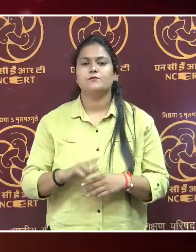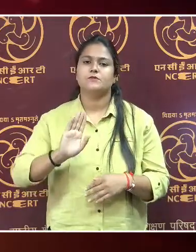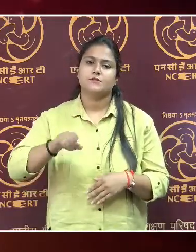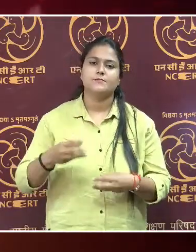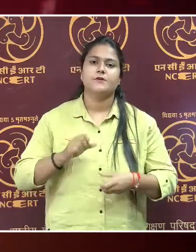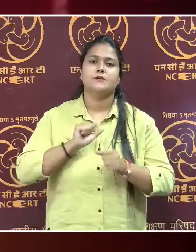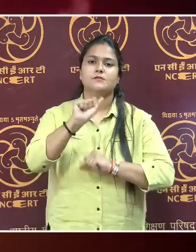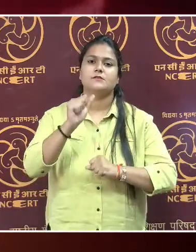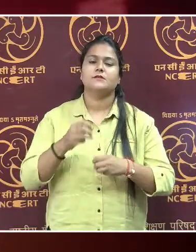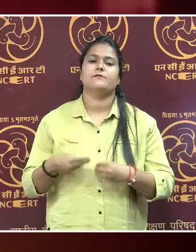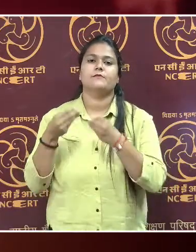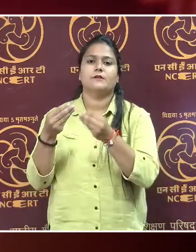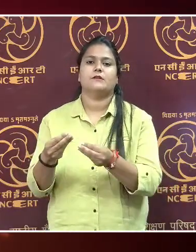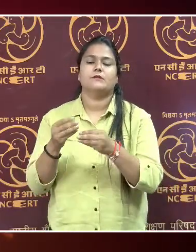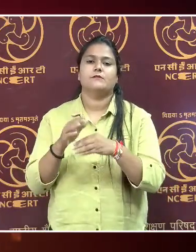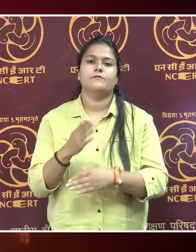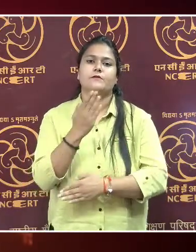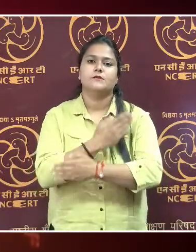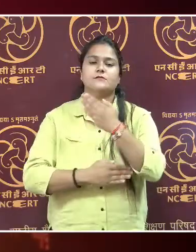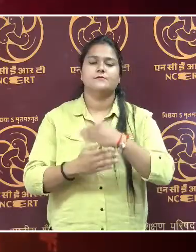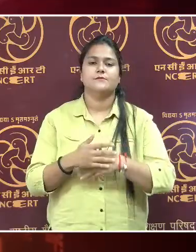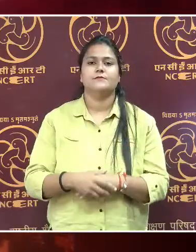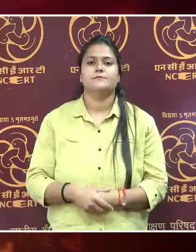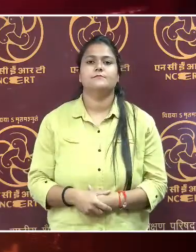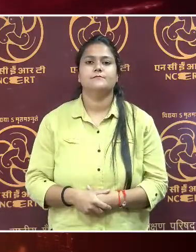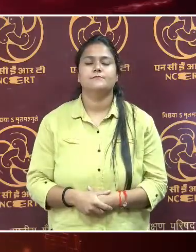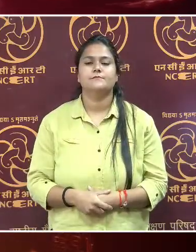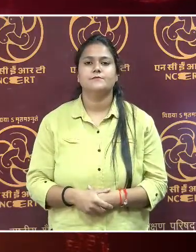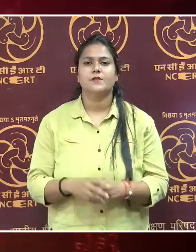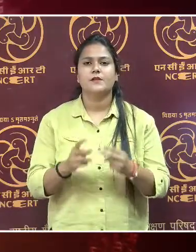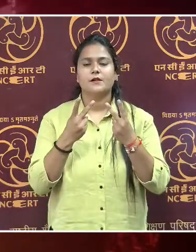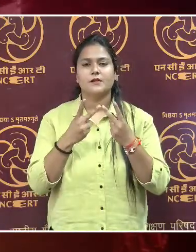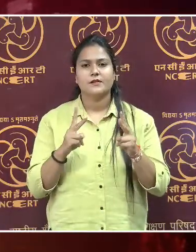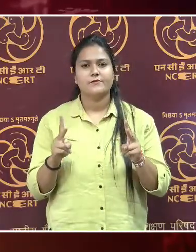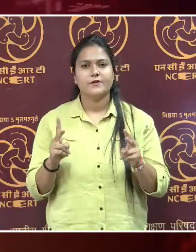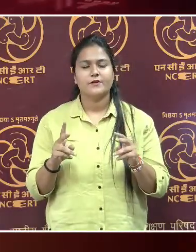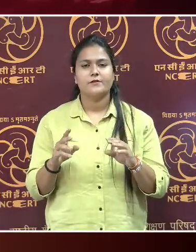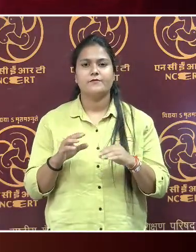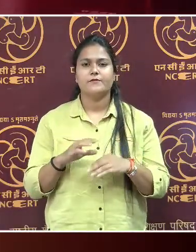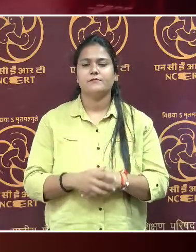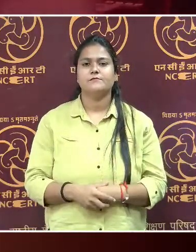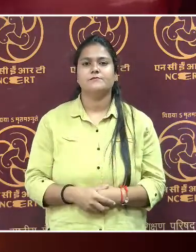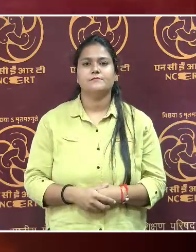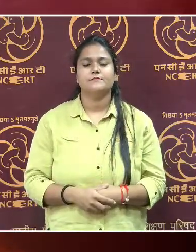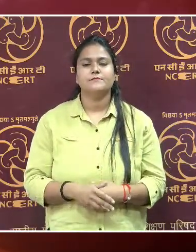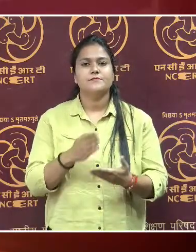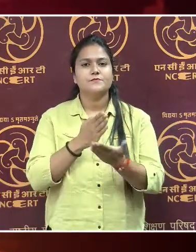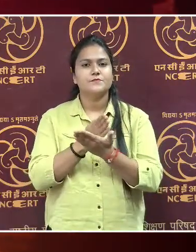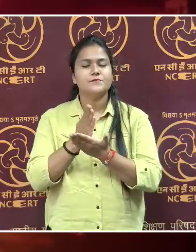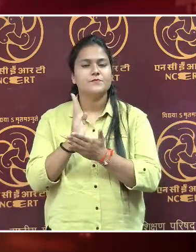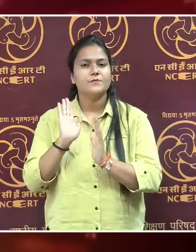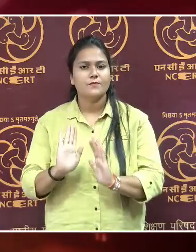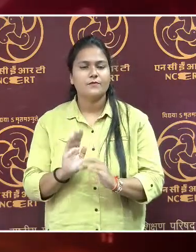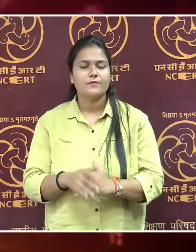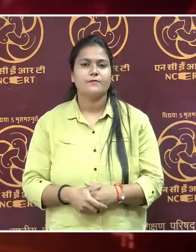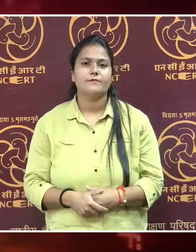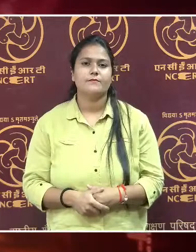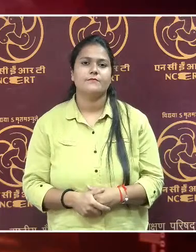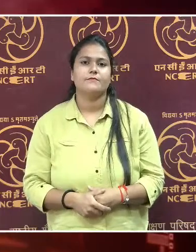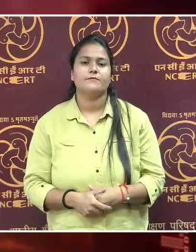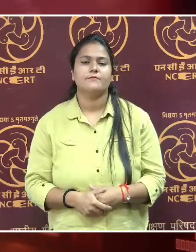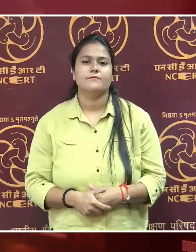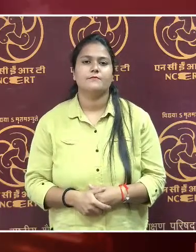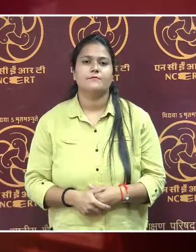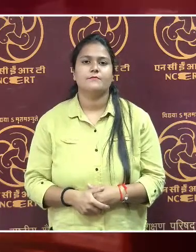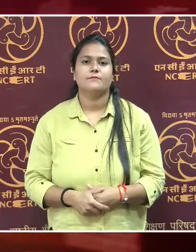loss, uh, we have different classification. Like this,